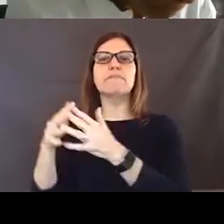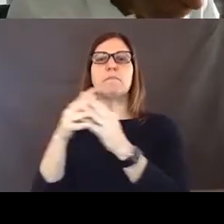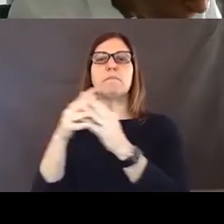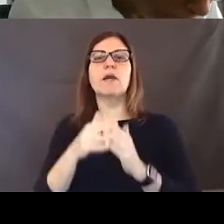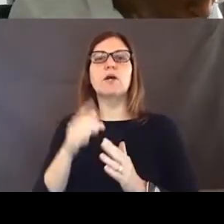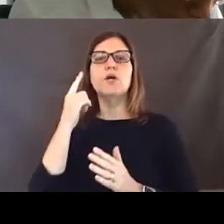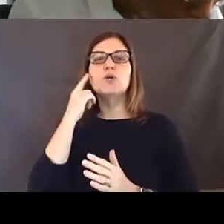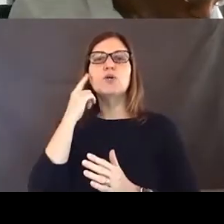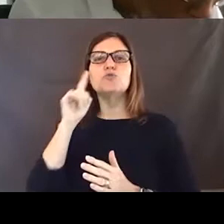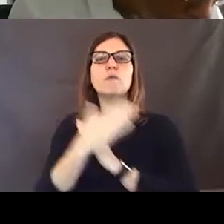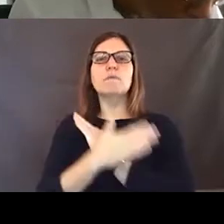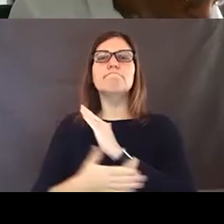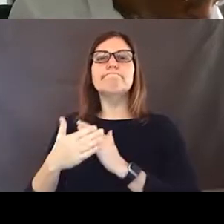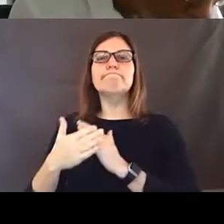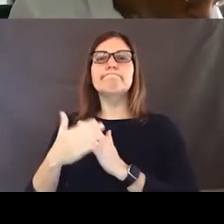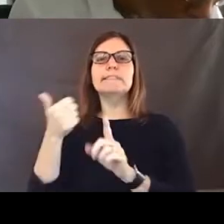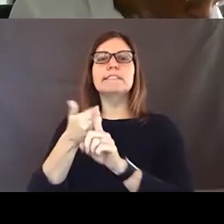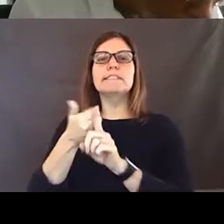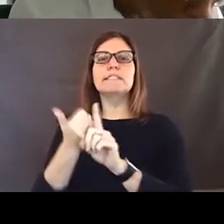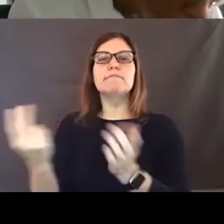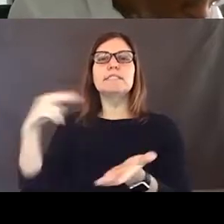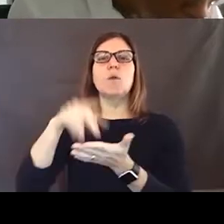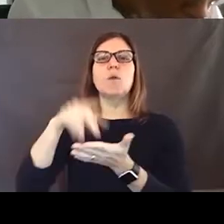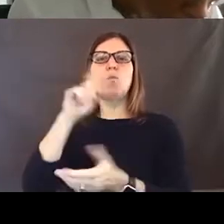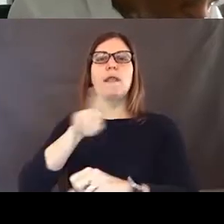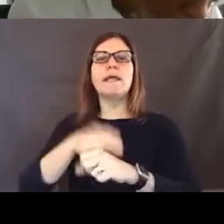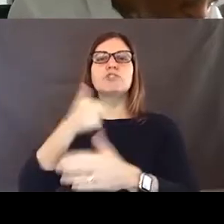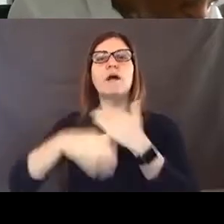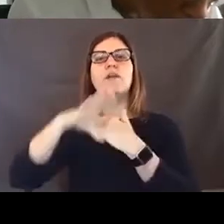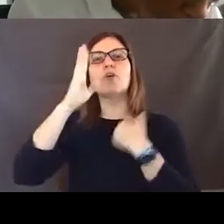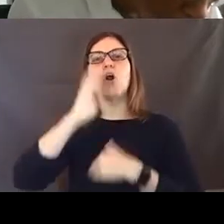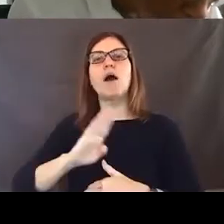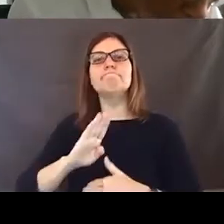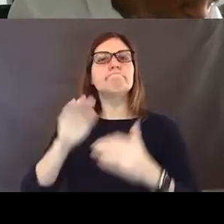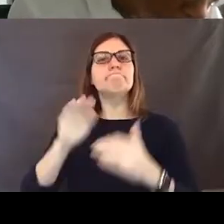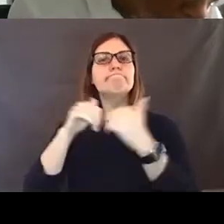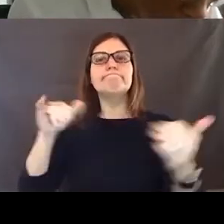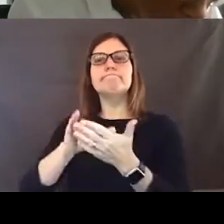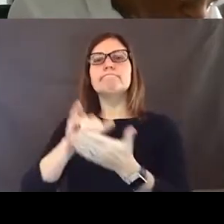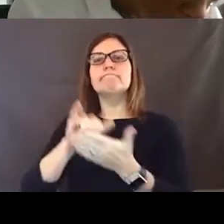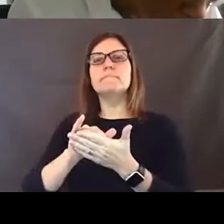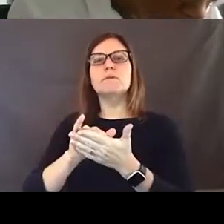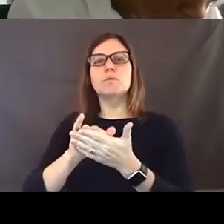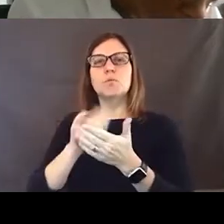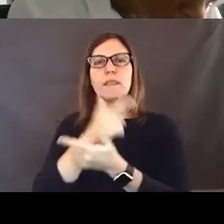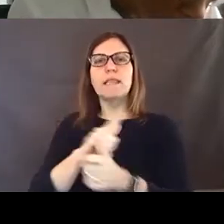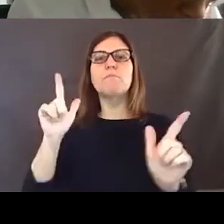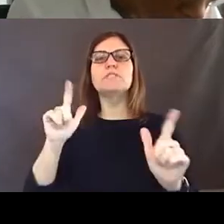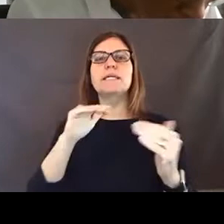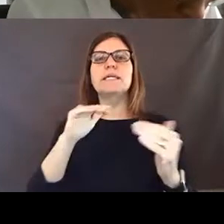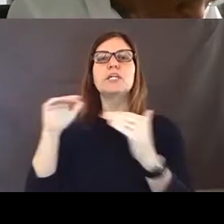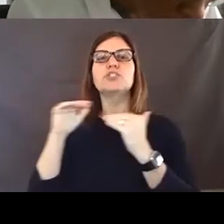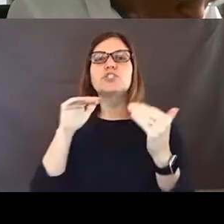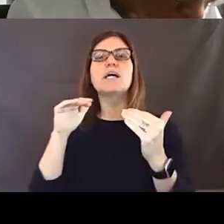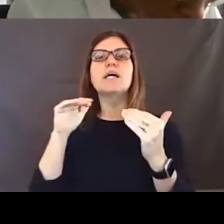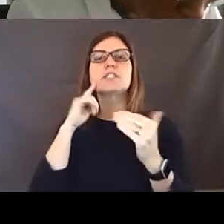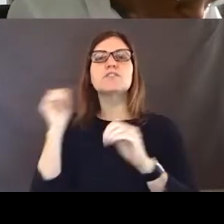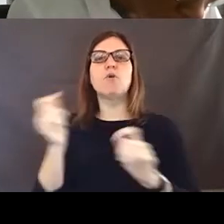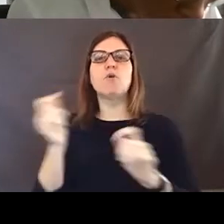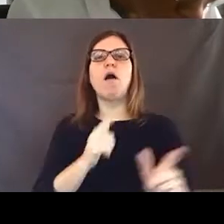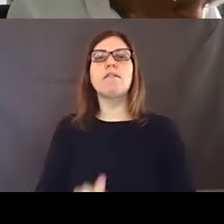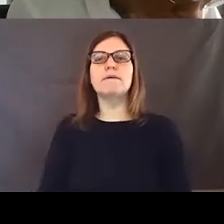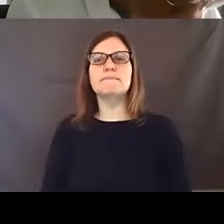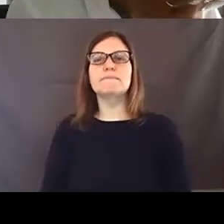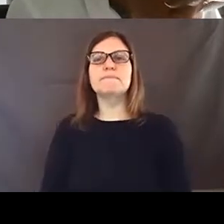to the Republic for which it stands, one nation, under God, indivisible, with liberty and justice for all.